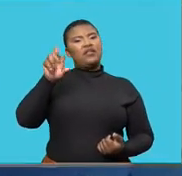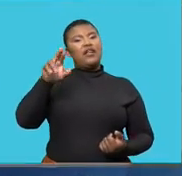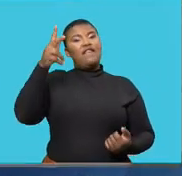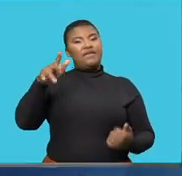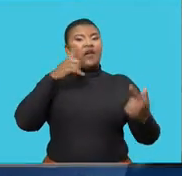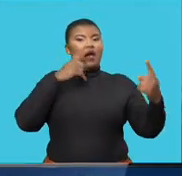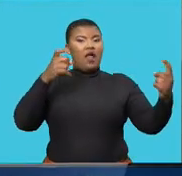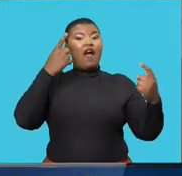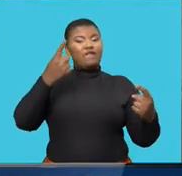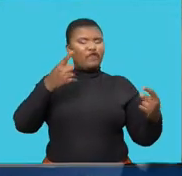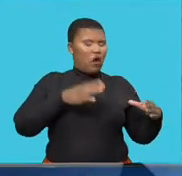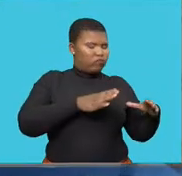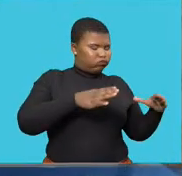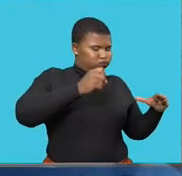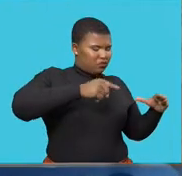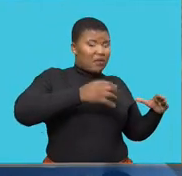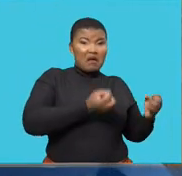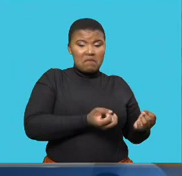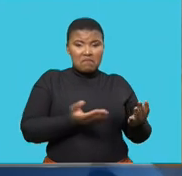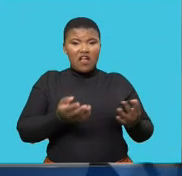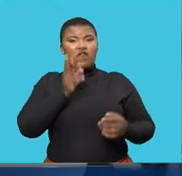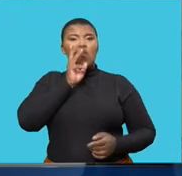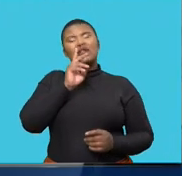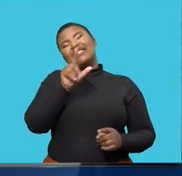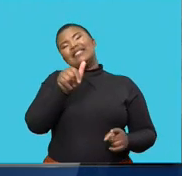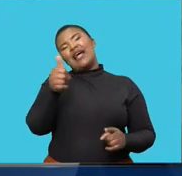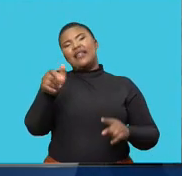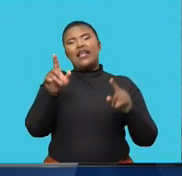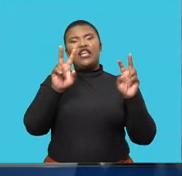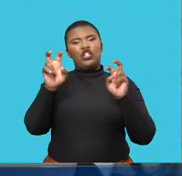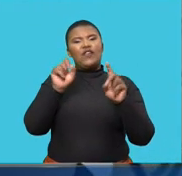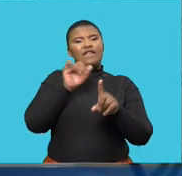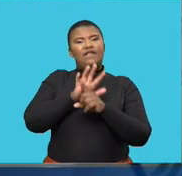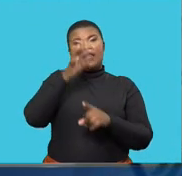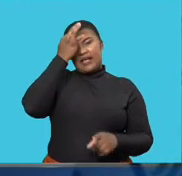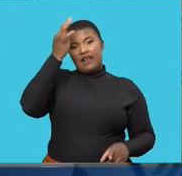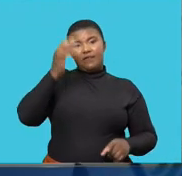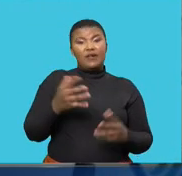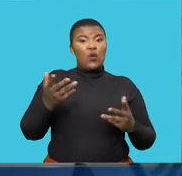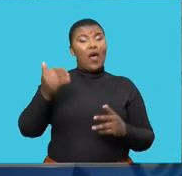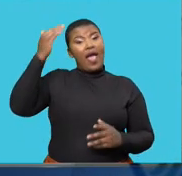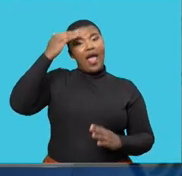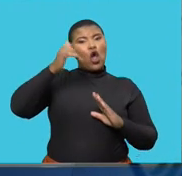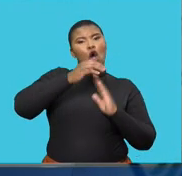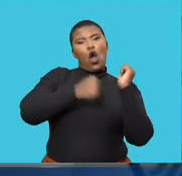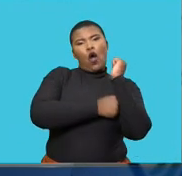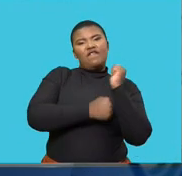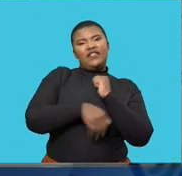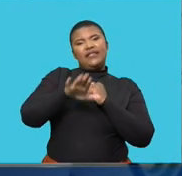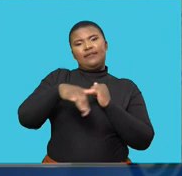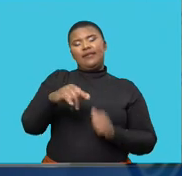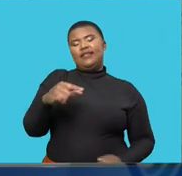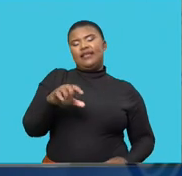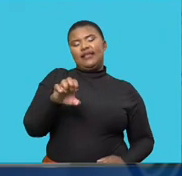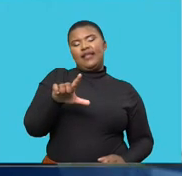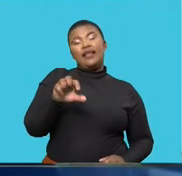bulk water supply system and other issues affecting the governmental entity at their head office of Rand Water in Glenvista